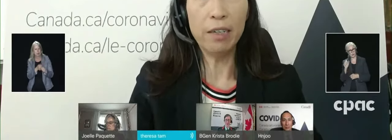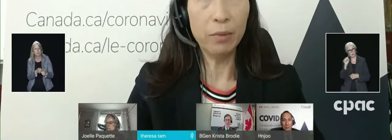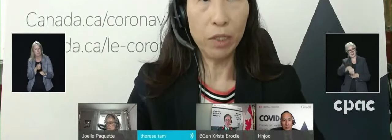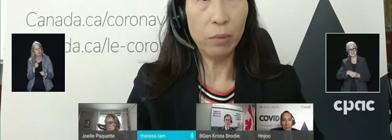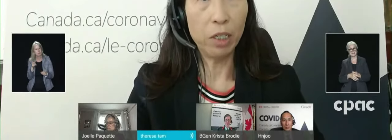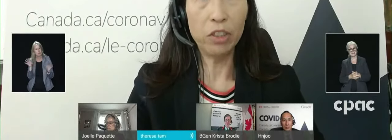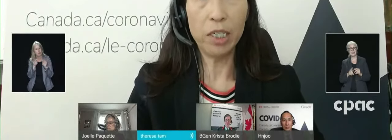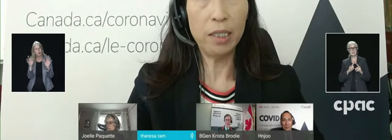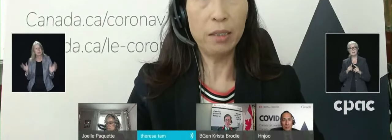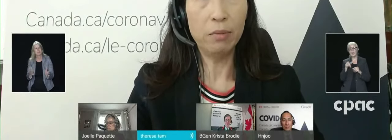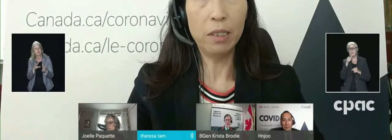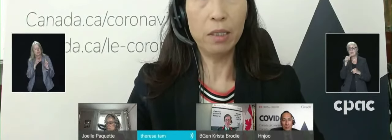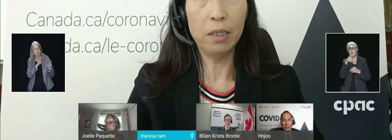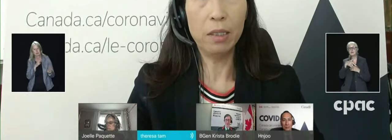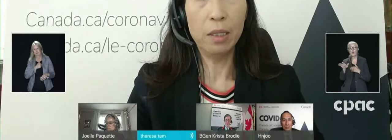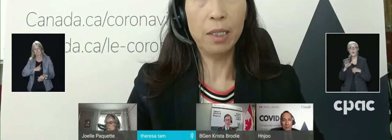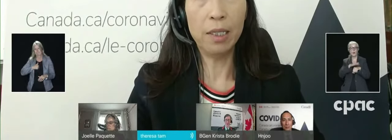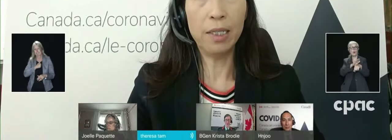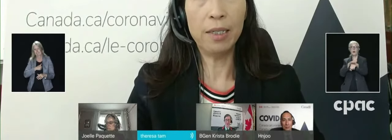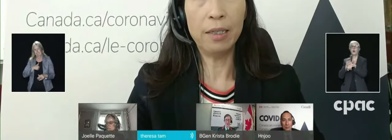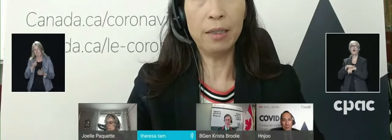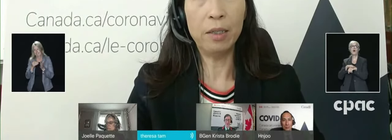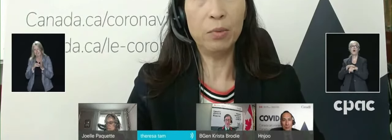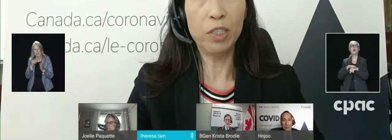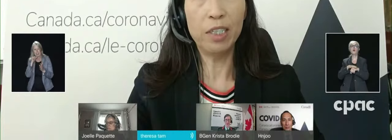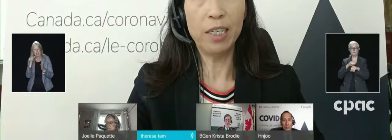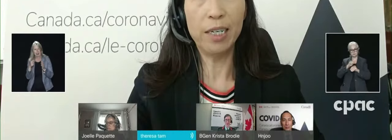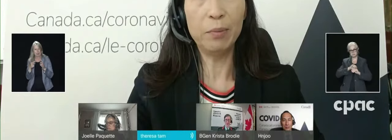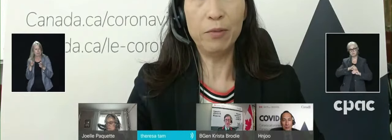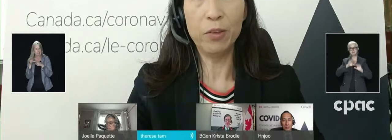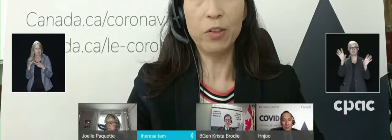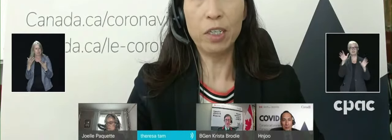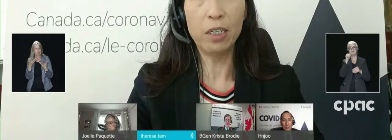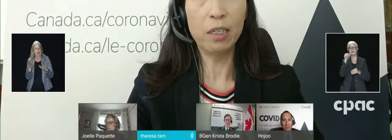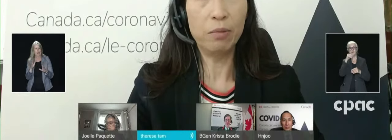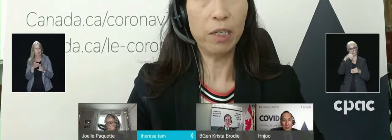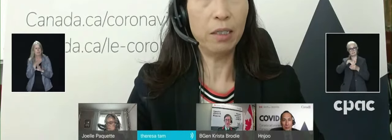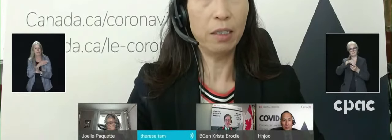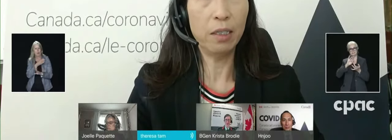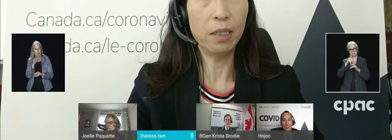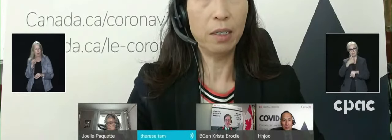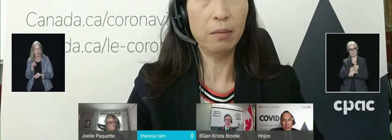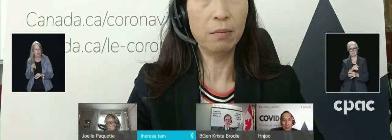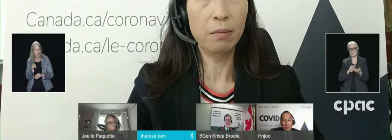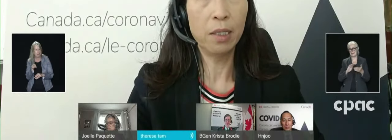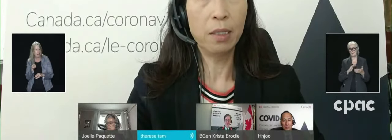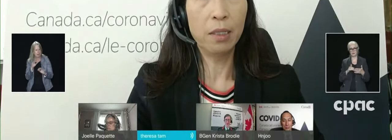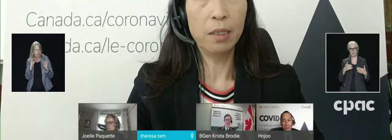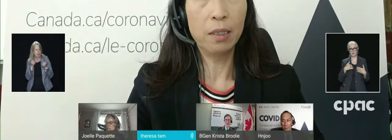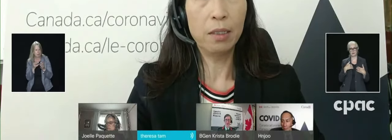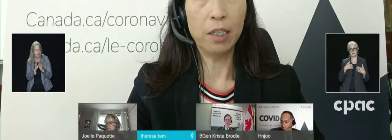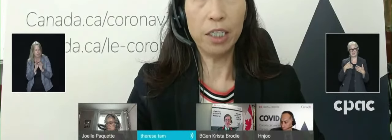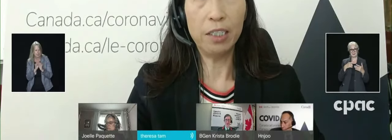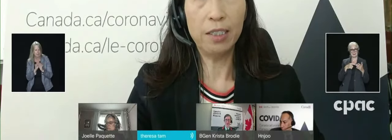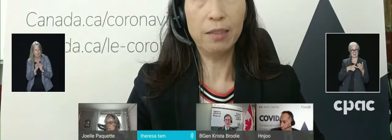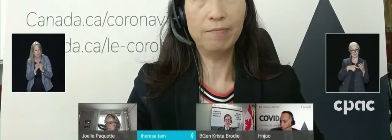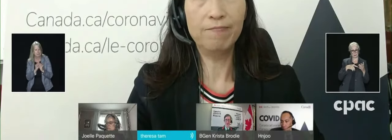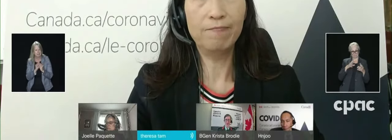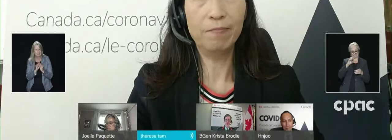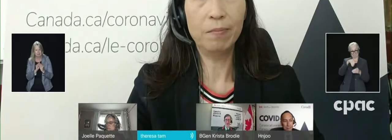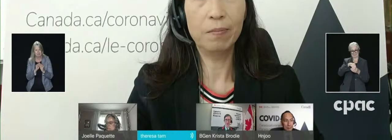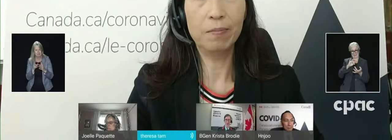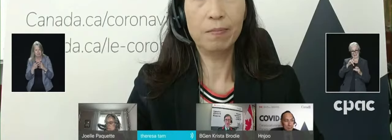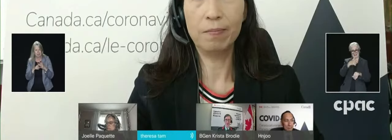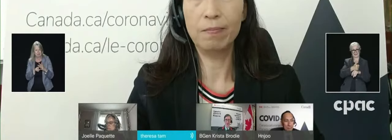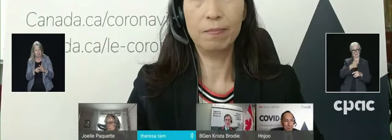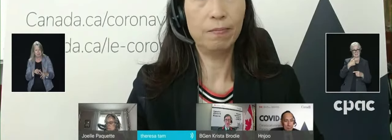check it out. And we apologize, this wasn't there before the presser started.